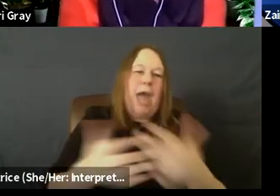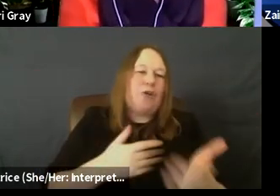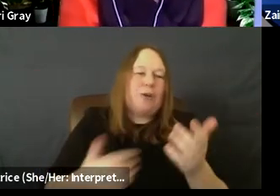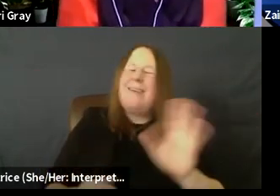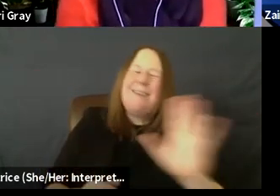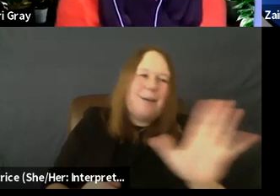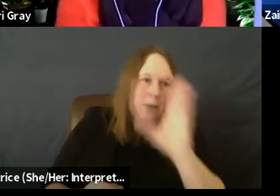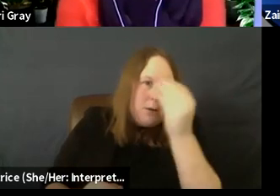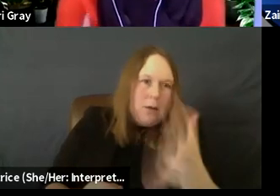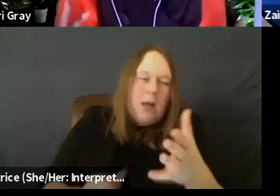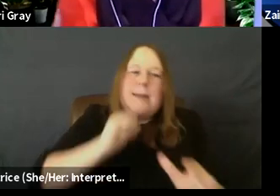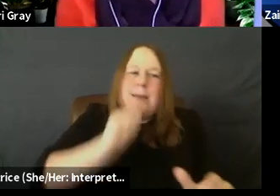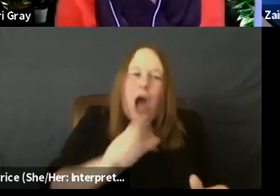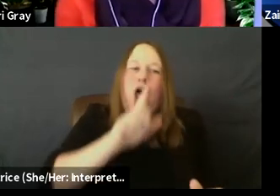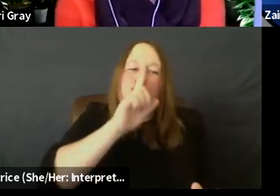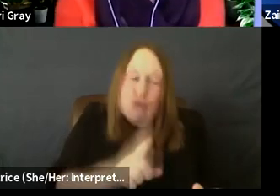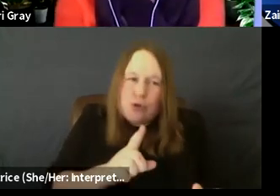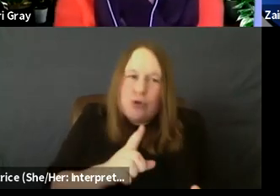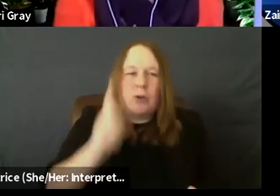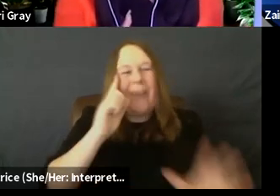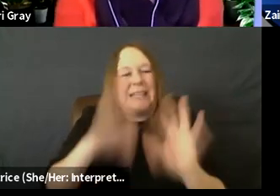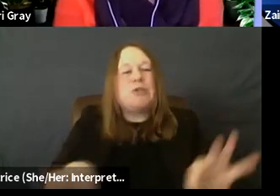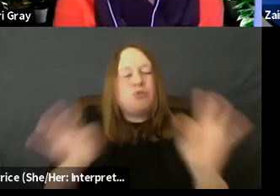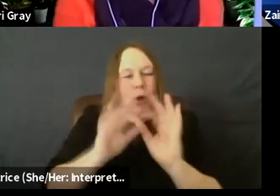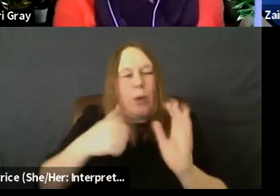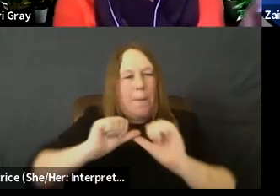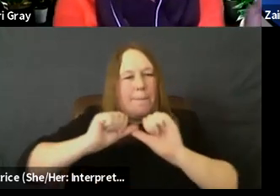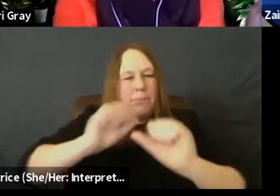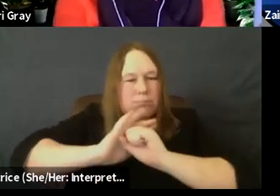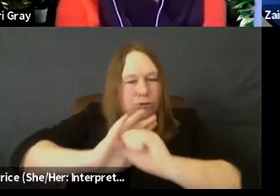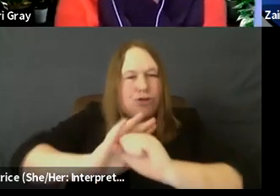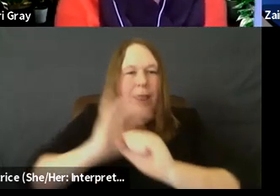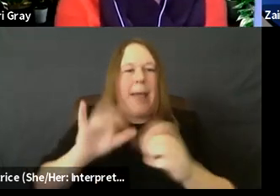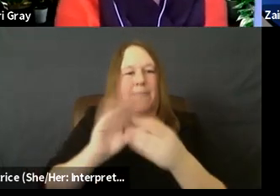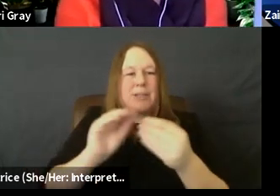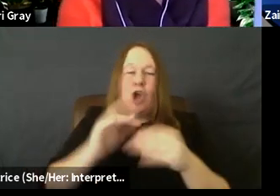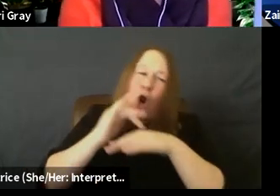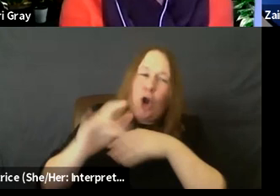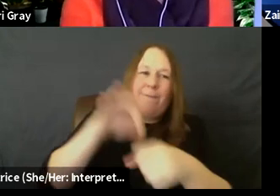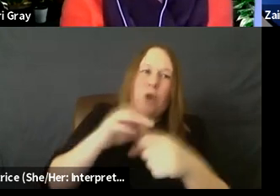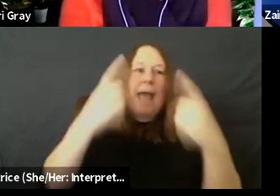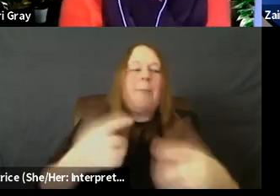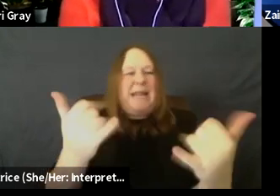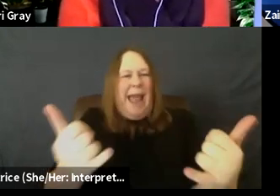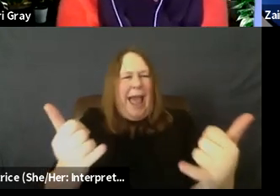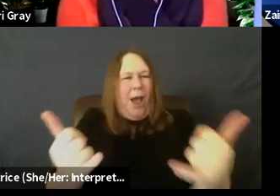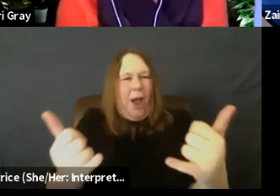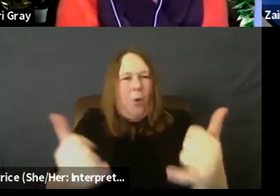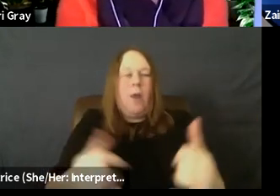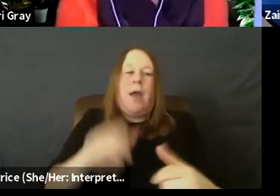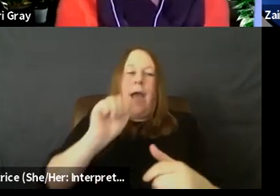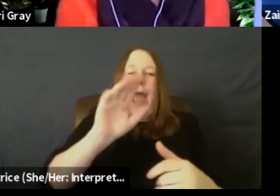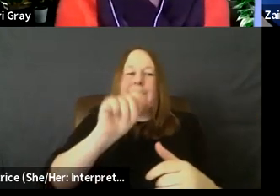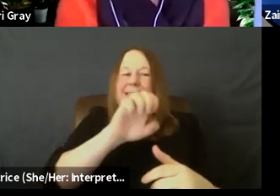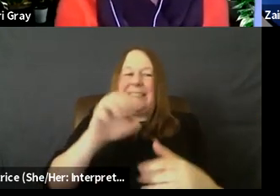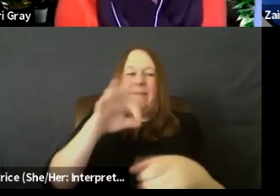not true. So I think it's critical that we're pushing the message that early voting is happening now, absentee voting